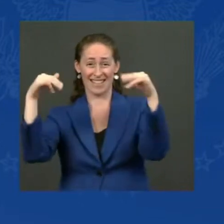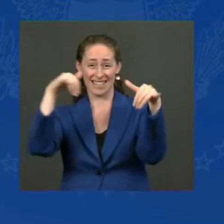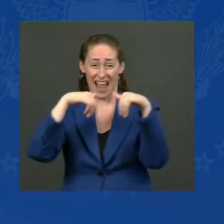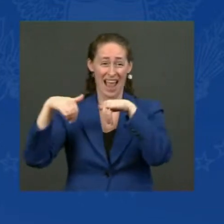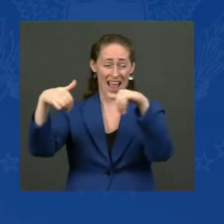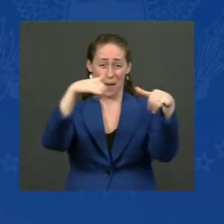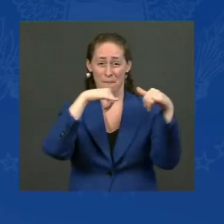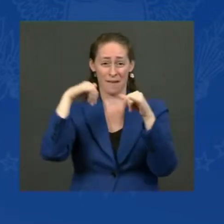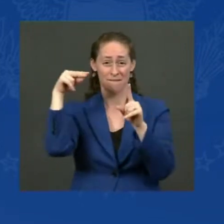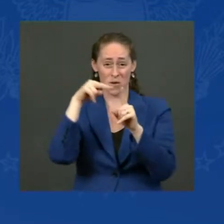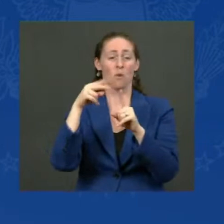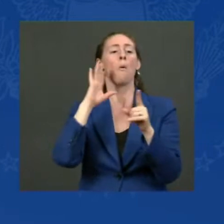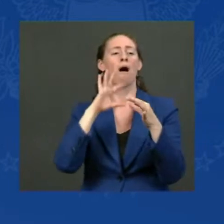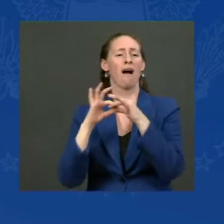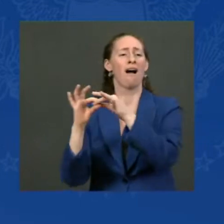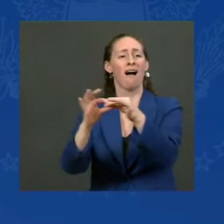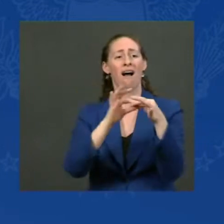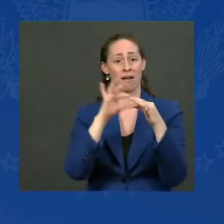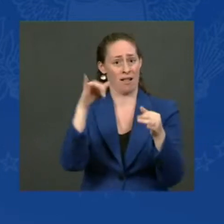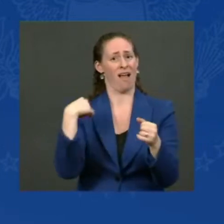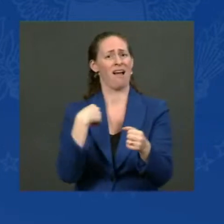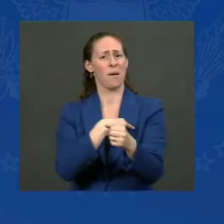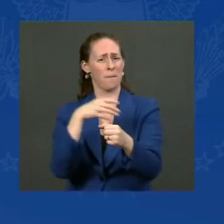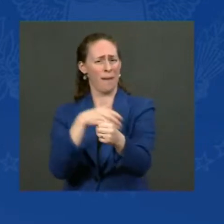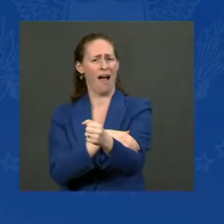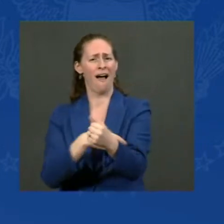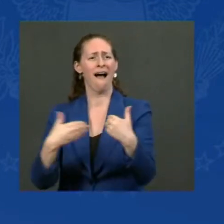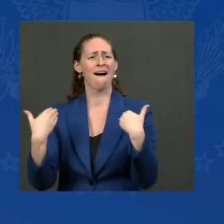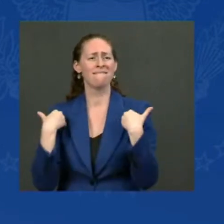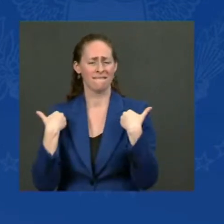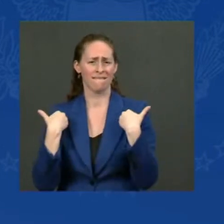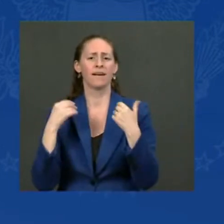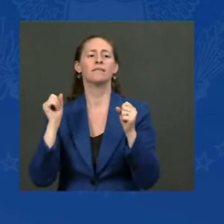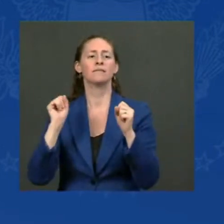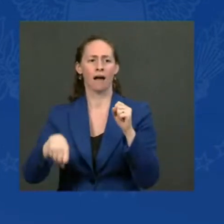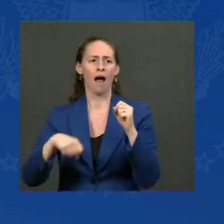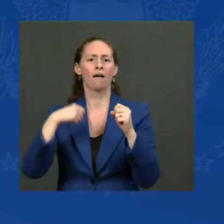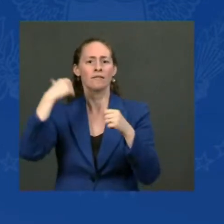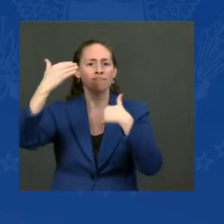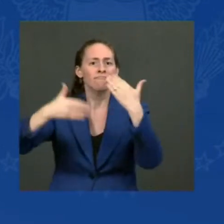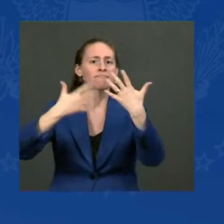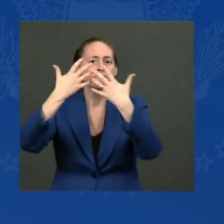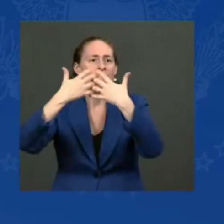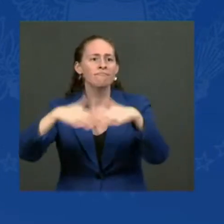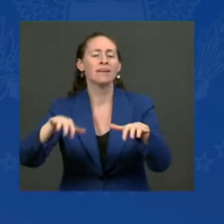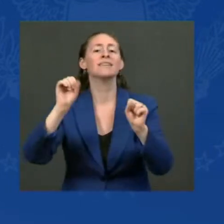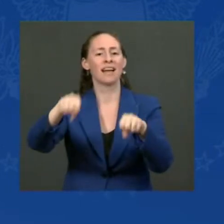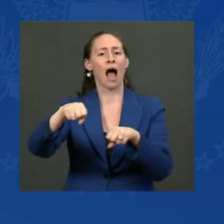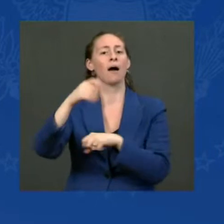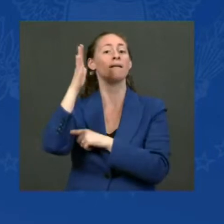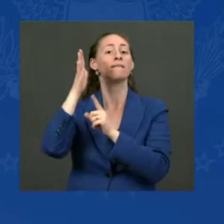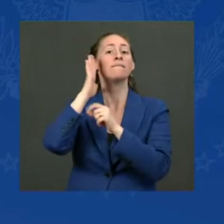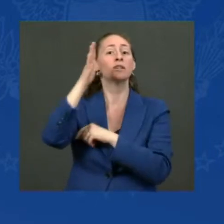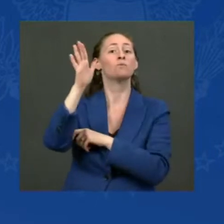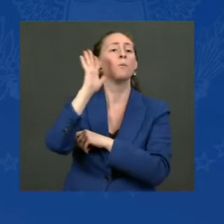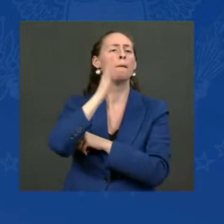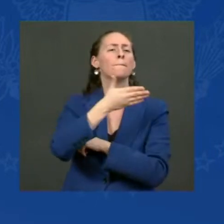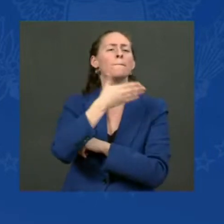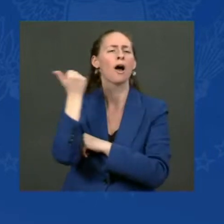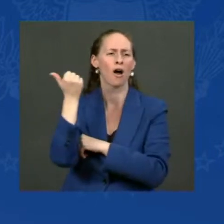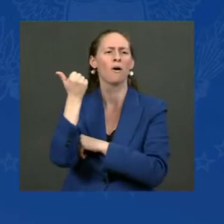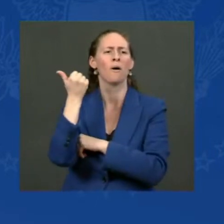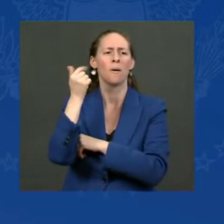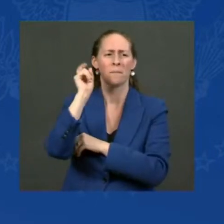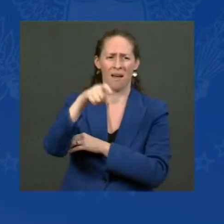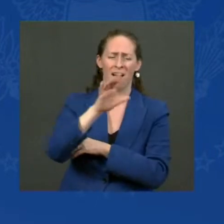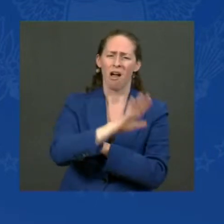that this is within our power to meet these challenges, to build a future that lifts all of our people